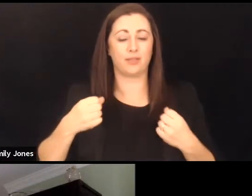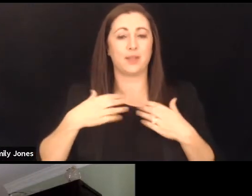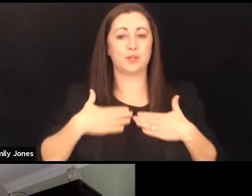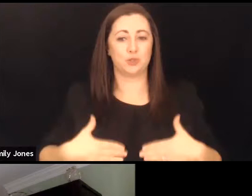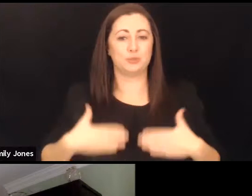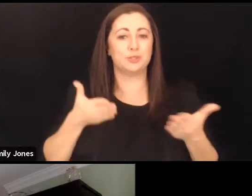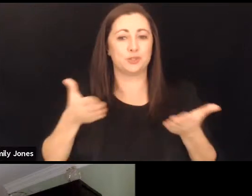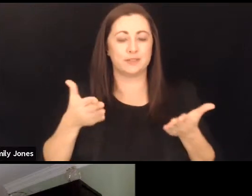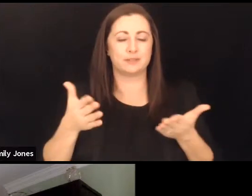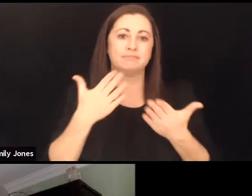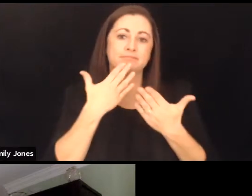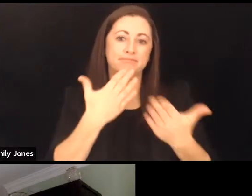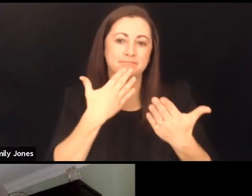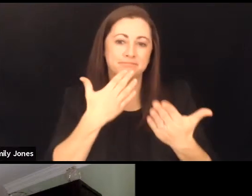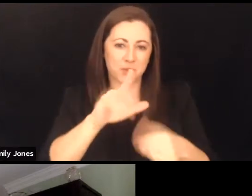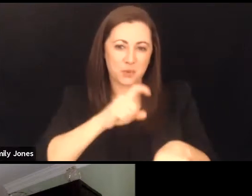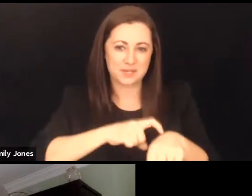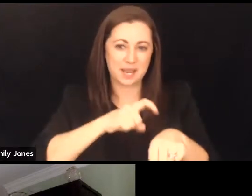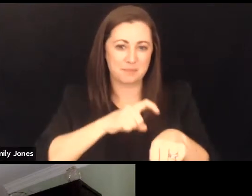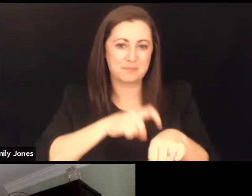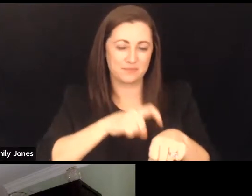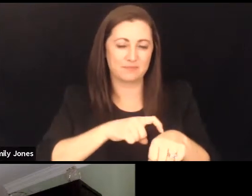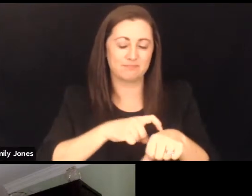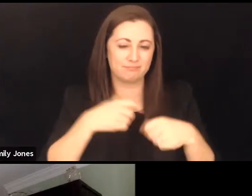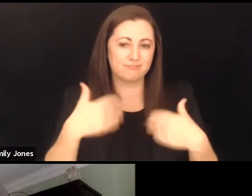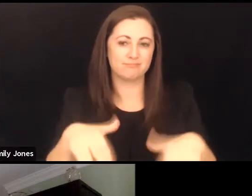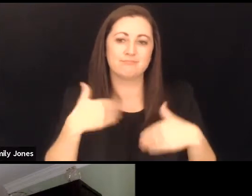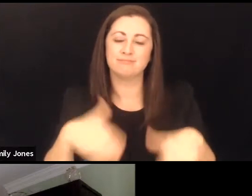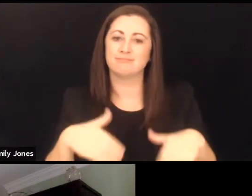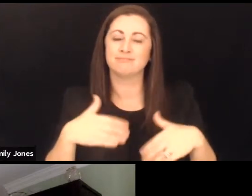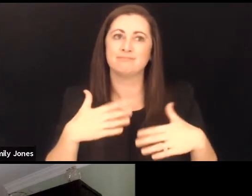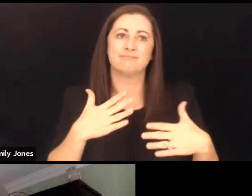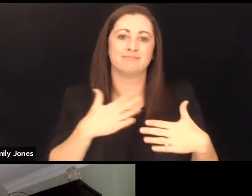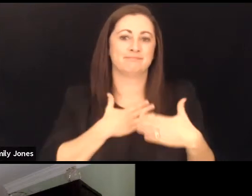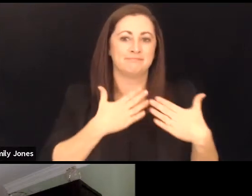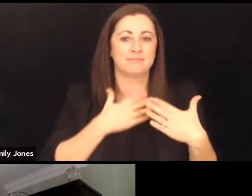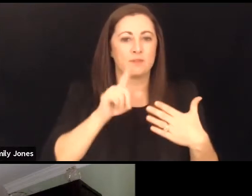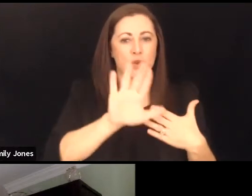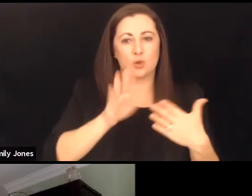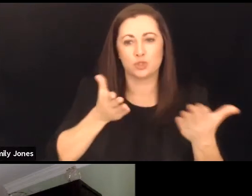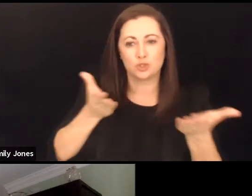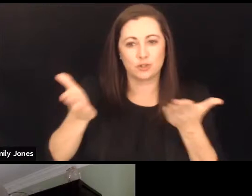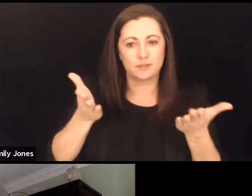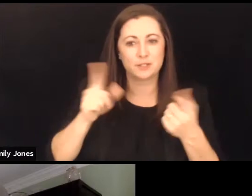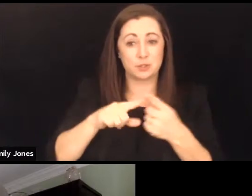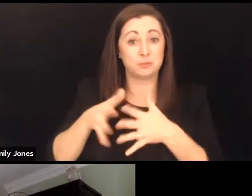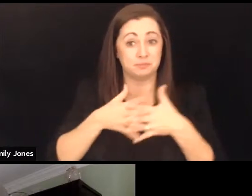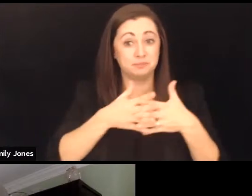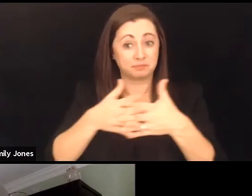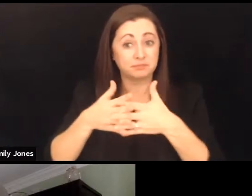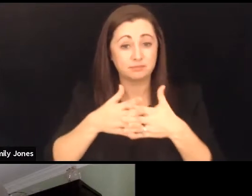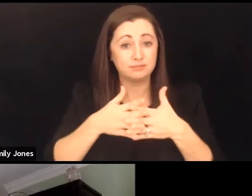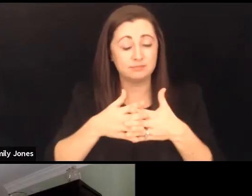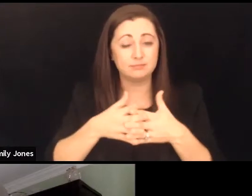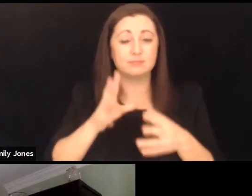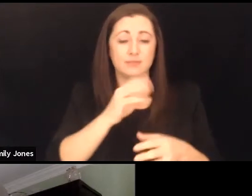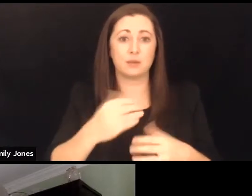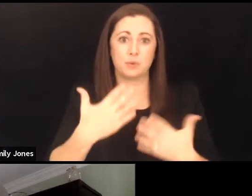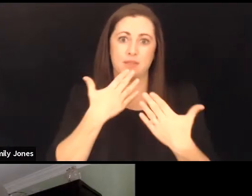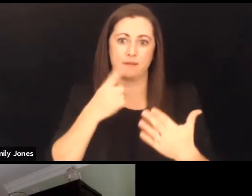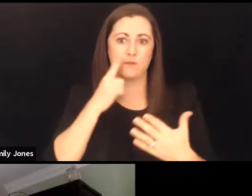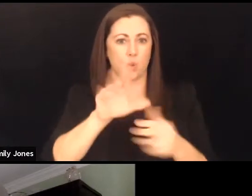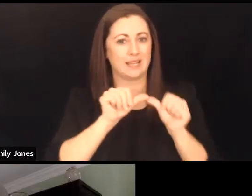you for your time today. We are grateful to your service to our country, and we are grateful for your